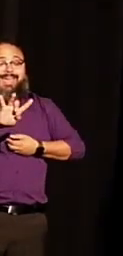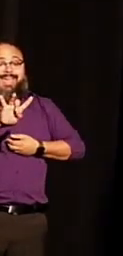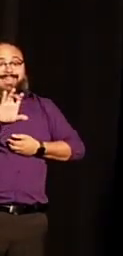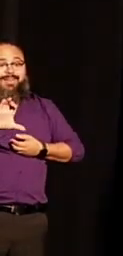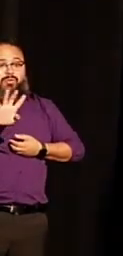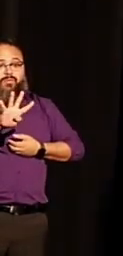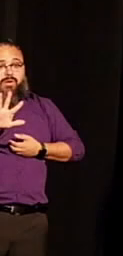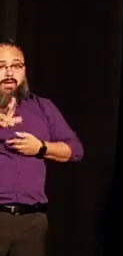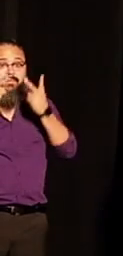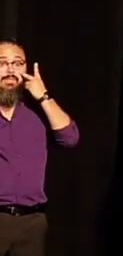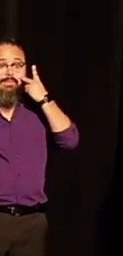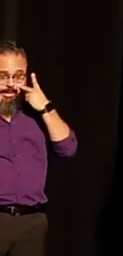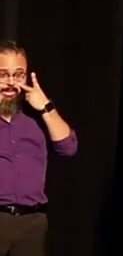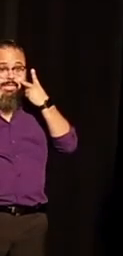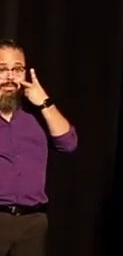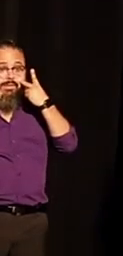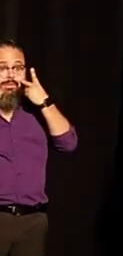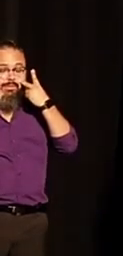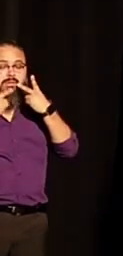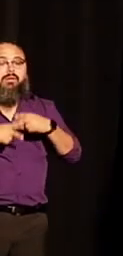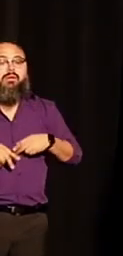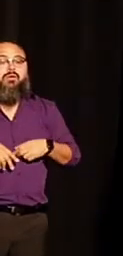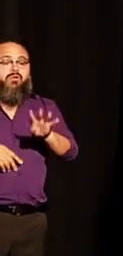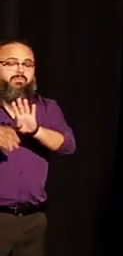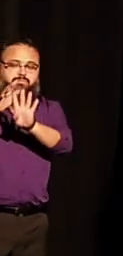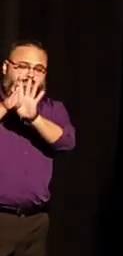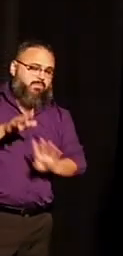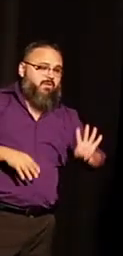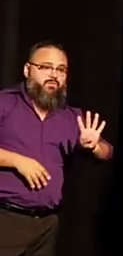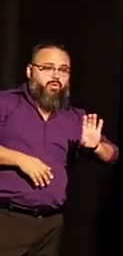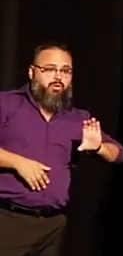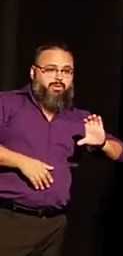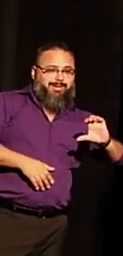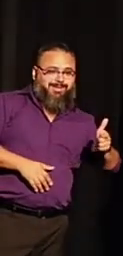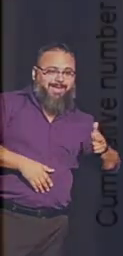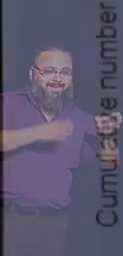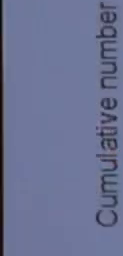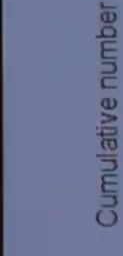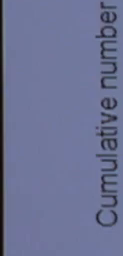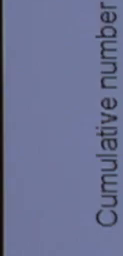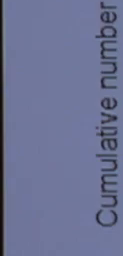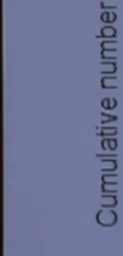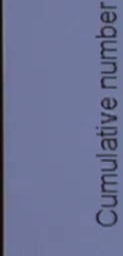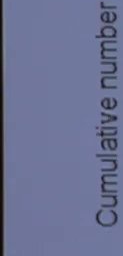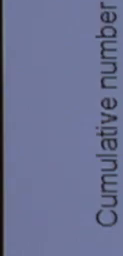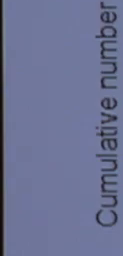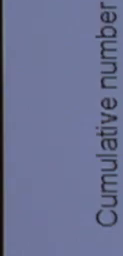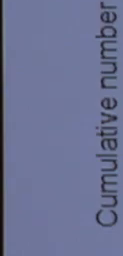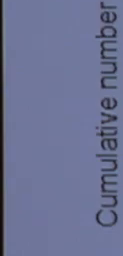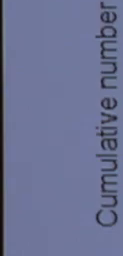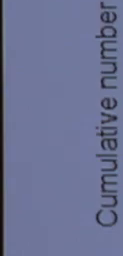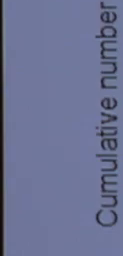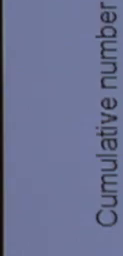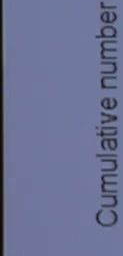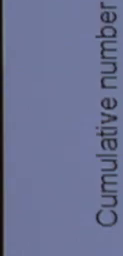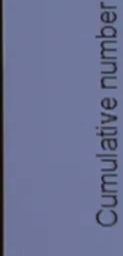845 sightings of 410 distinctive individuals, of which 203 were encountered more